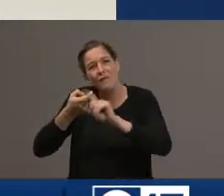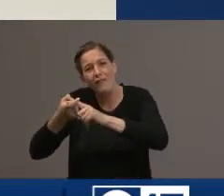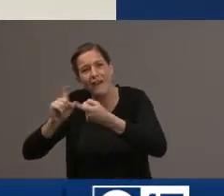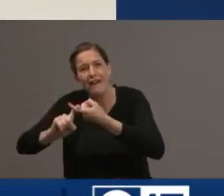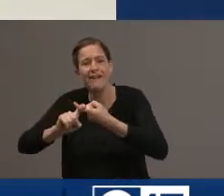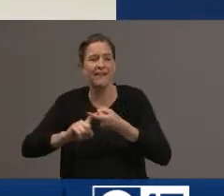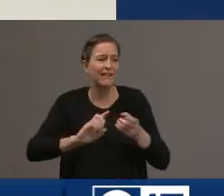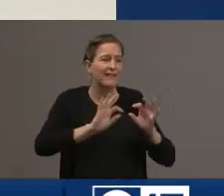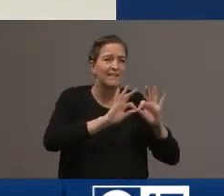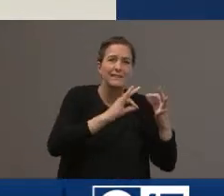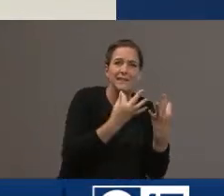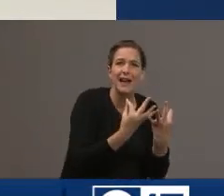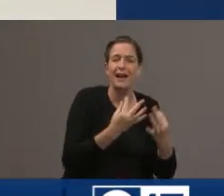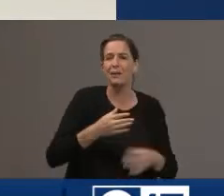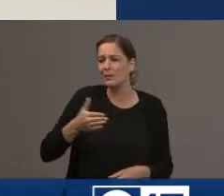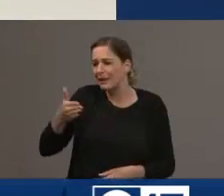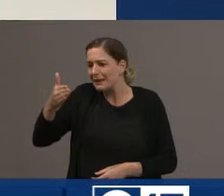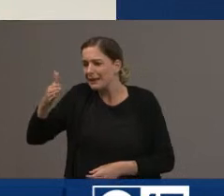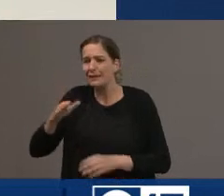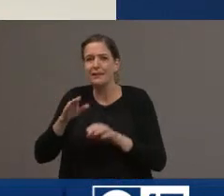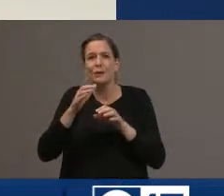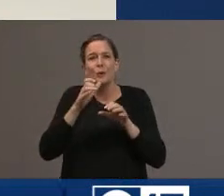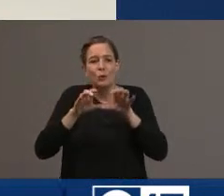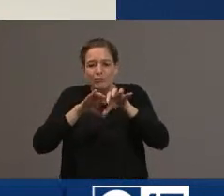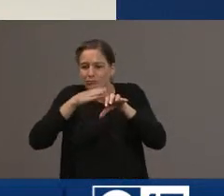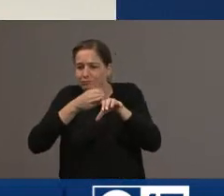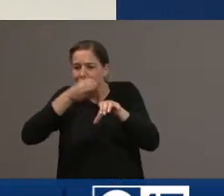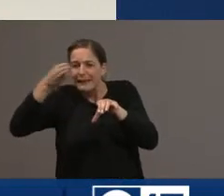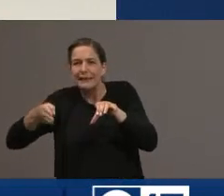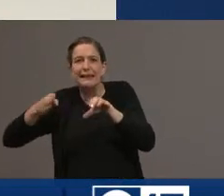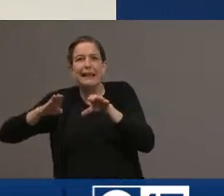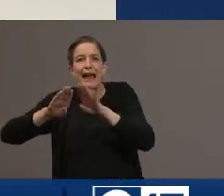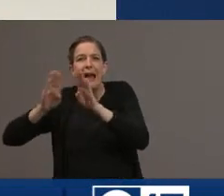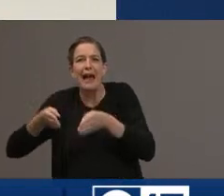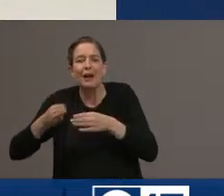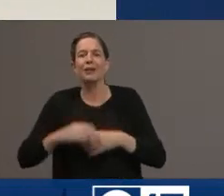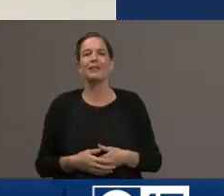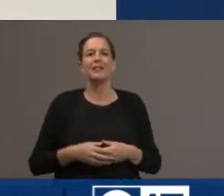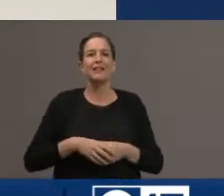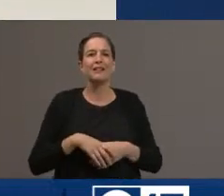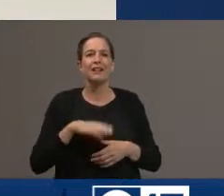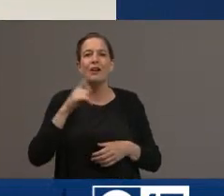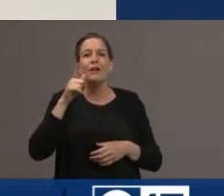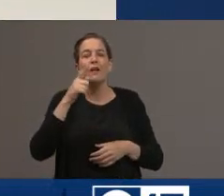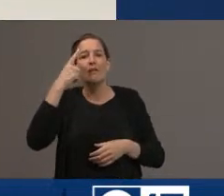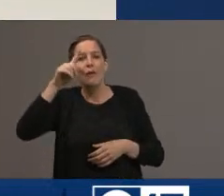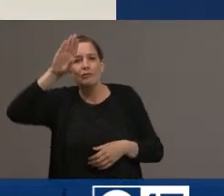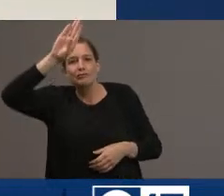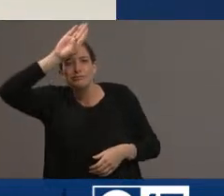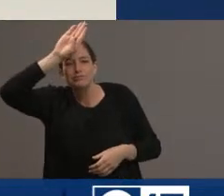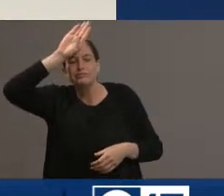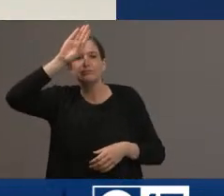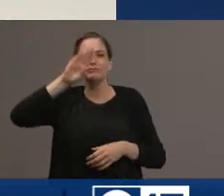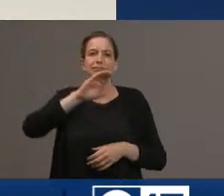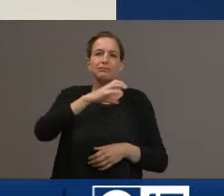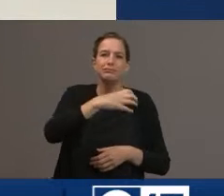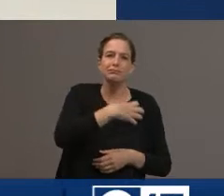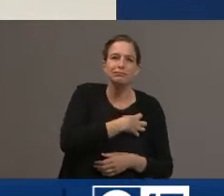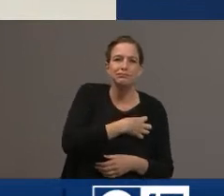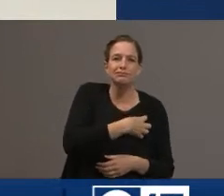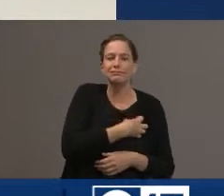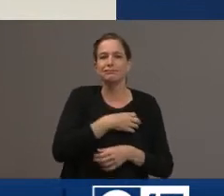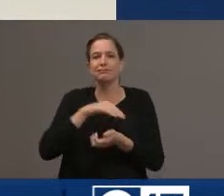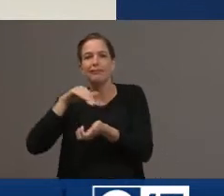healthcare workers, for our parents and grandparents, and for our doctors and nurses